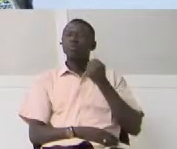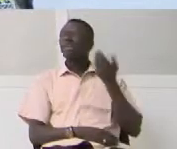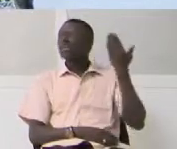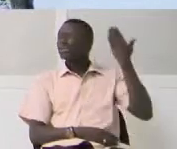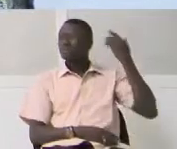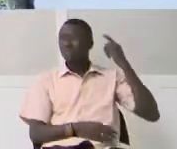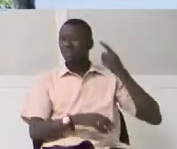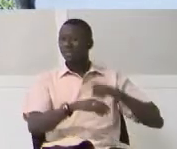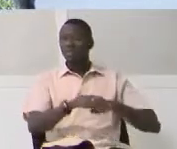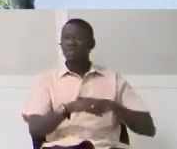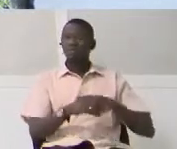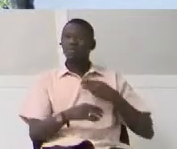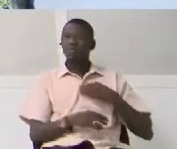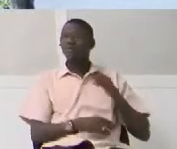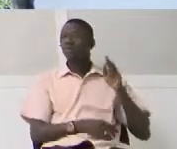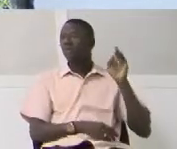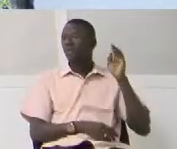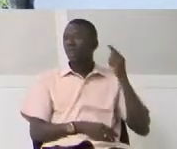days you'd hear